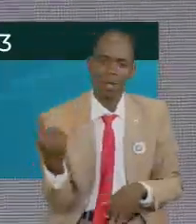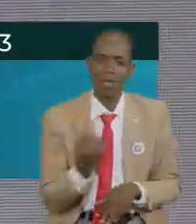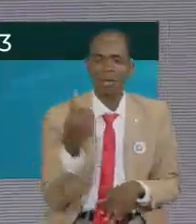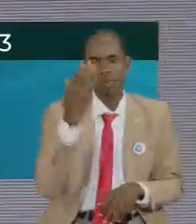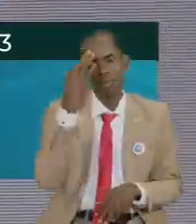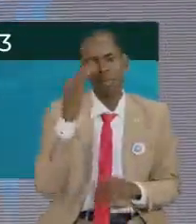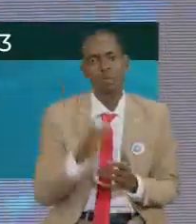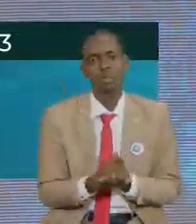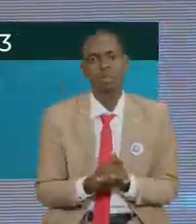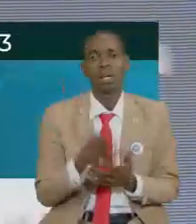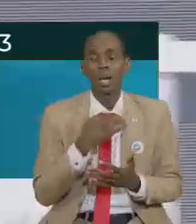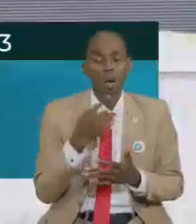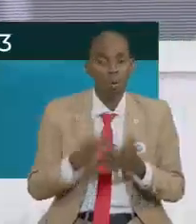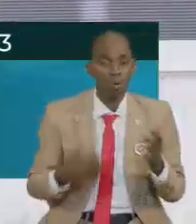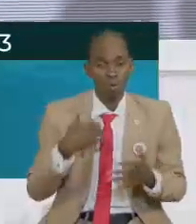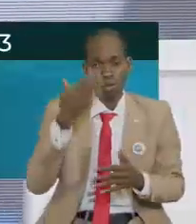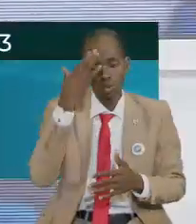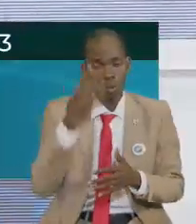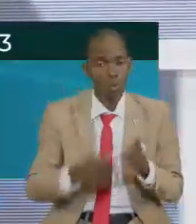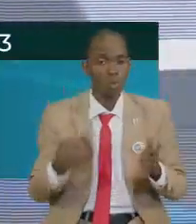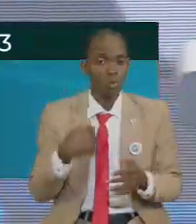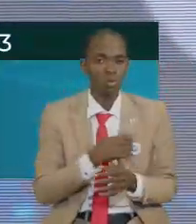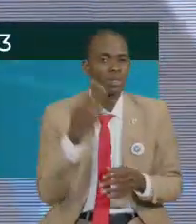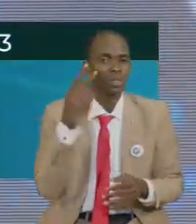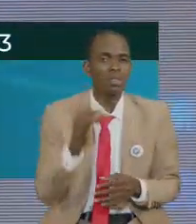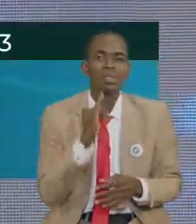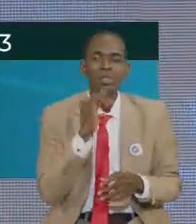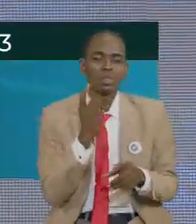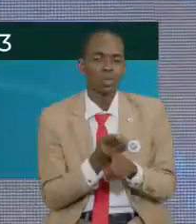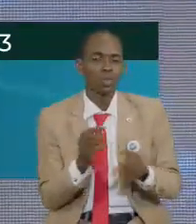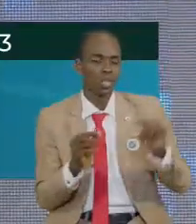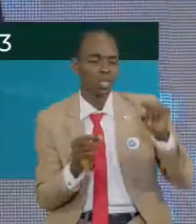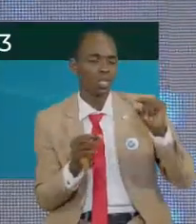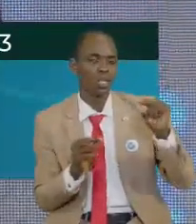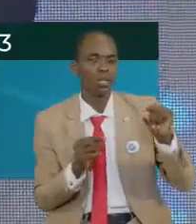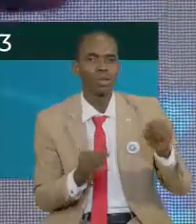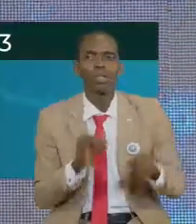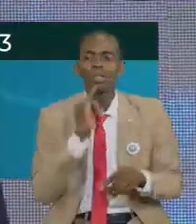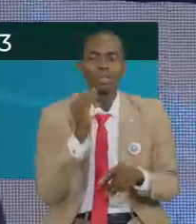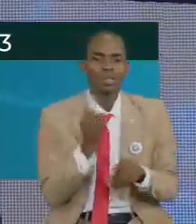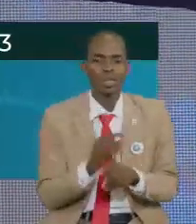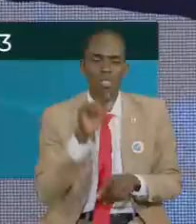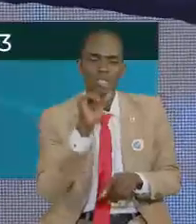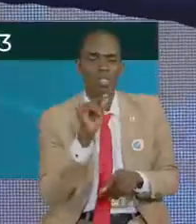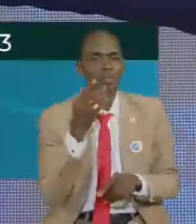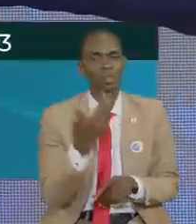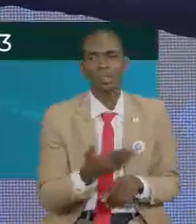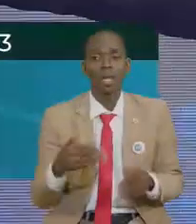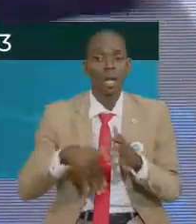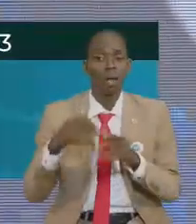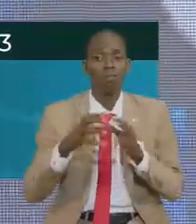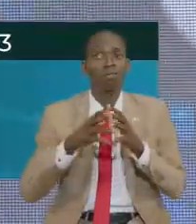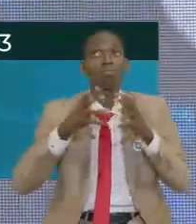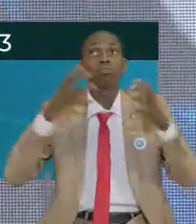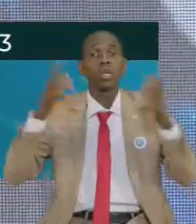we know and what we see, it's just like an iceberg. It's just like a little thing out of the great, great,